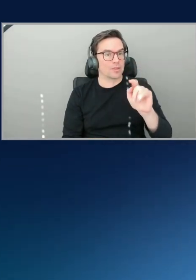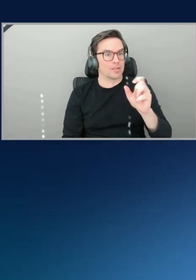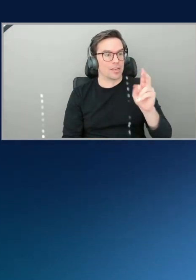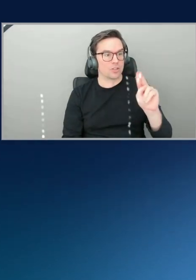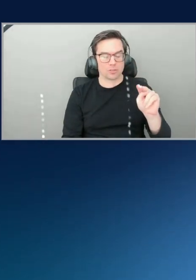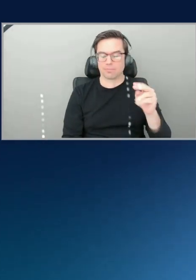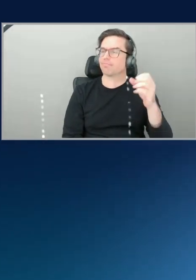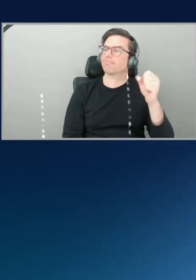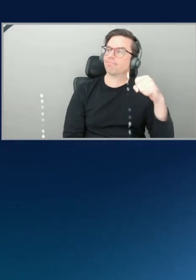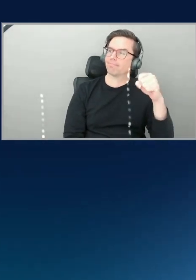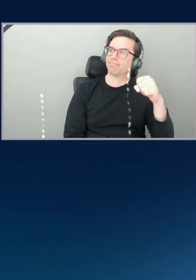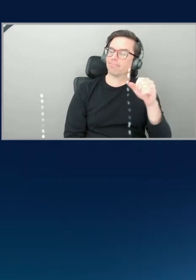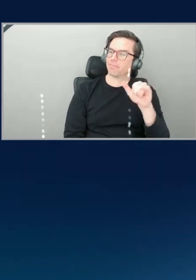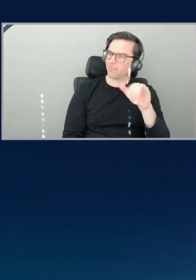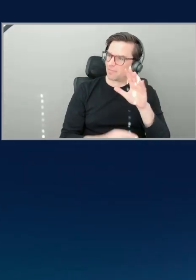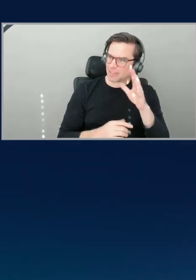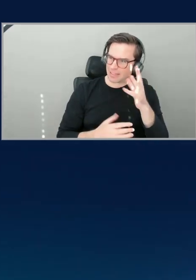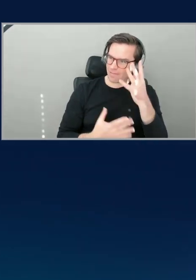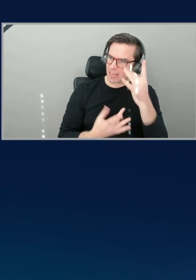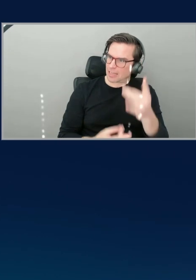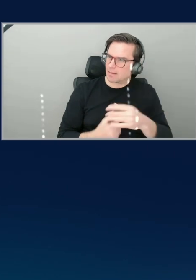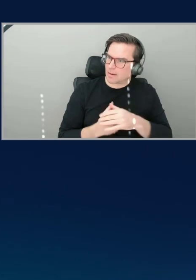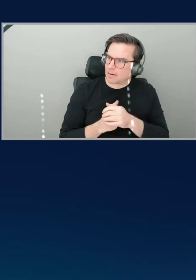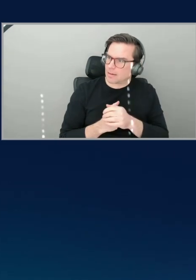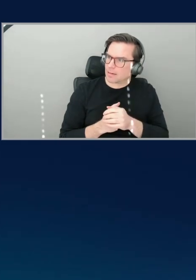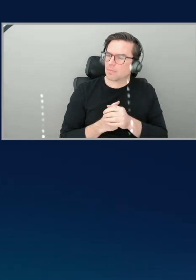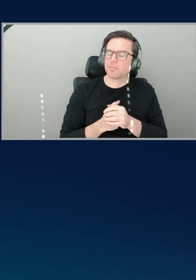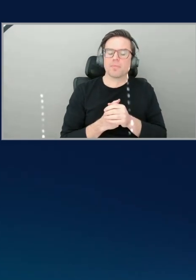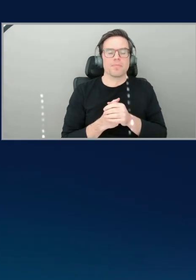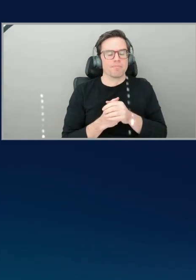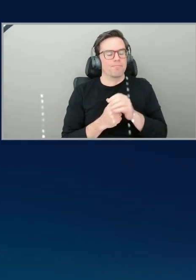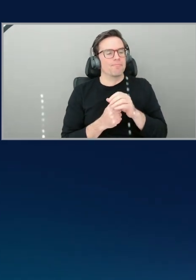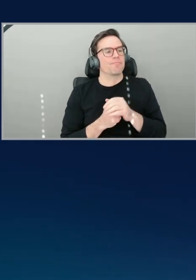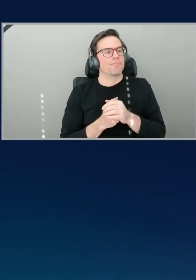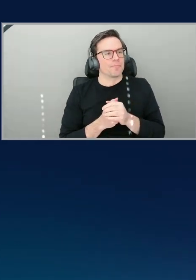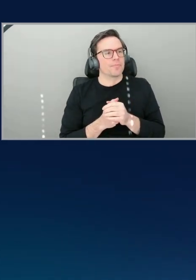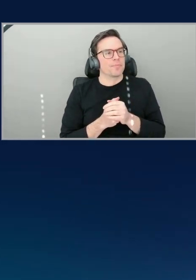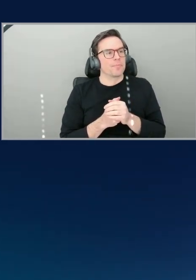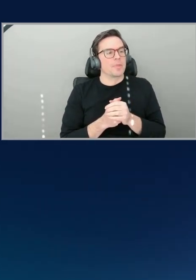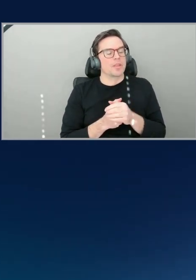say something that we're looking at.